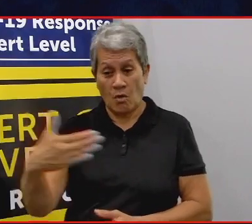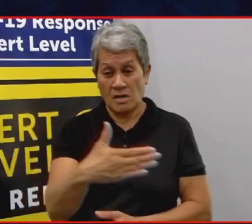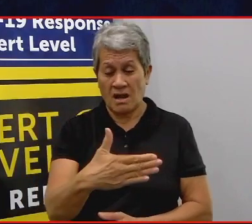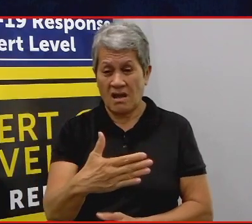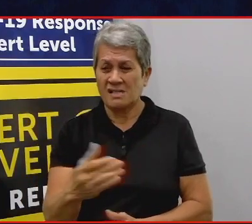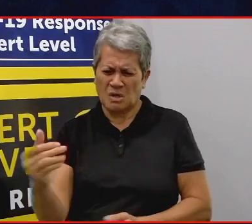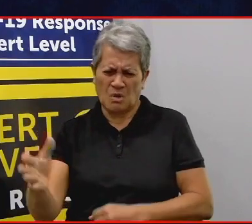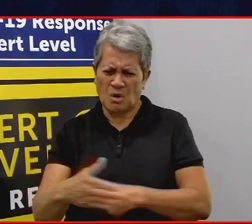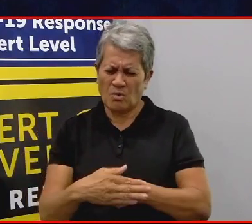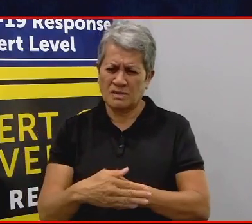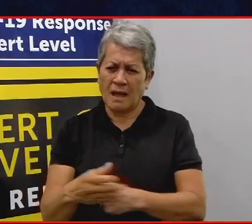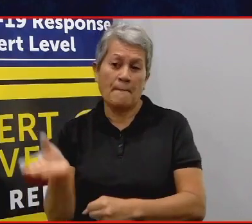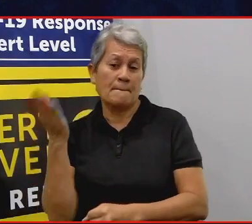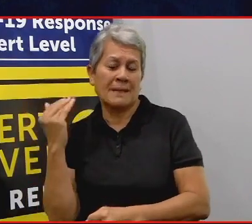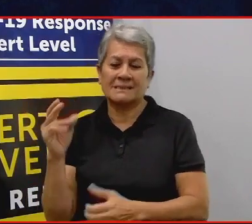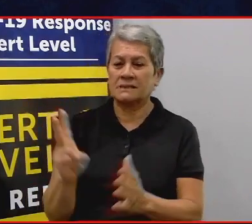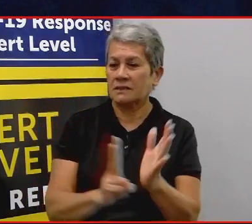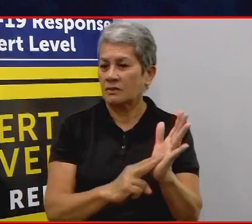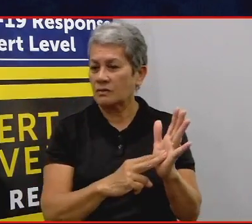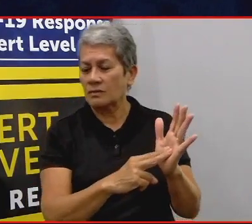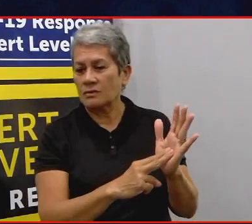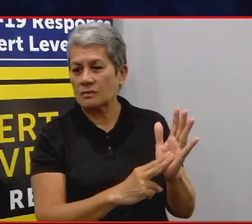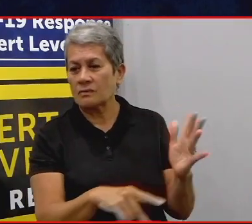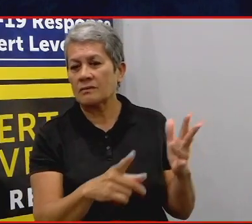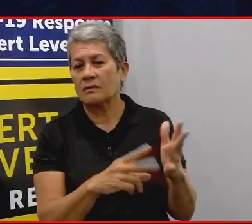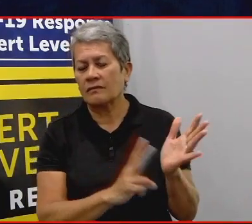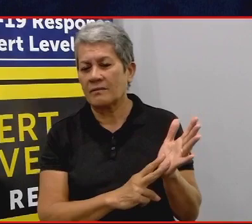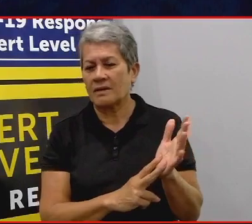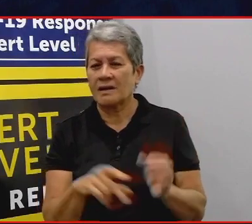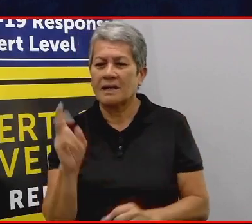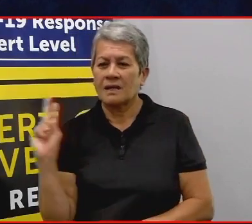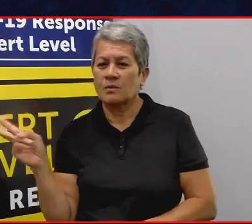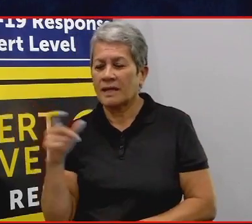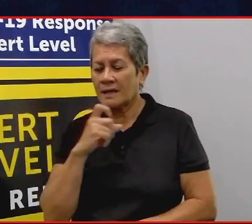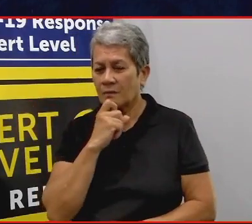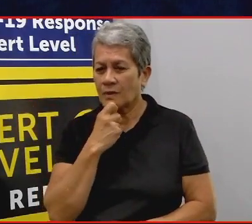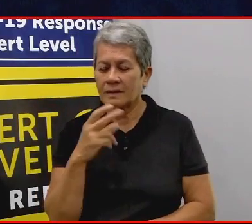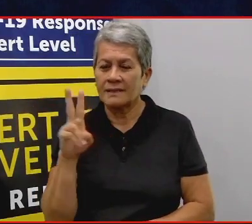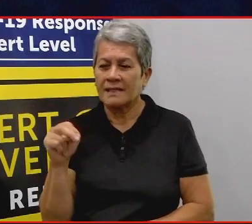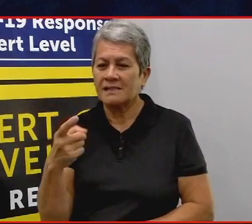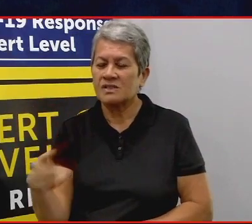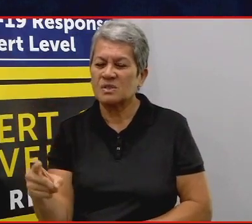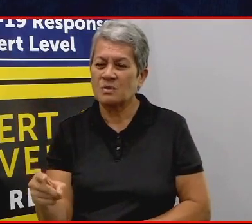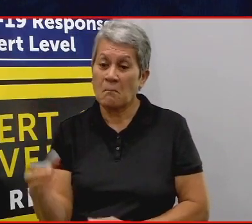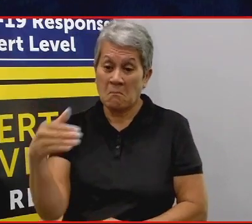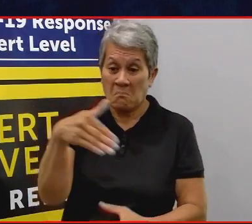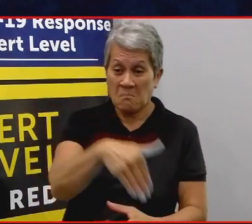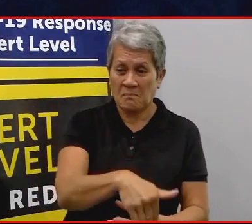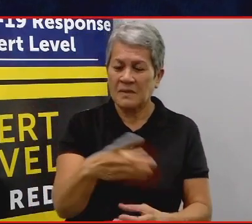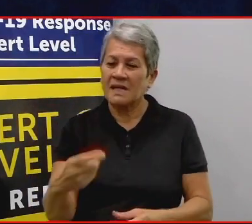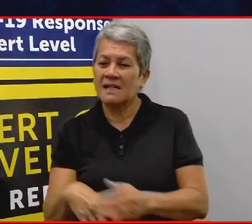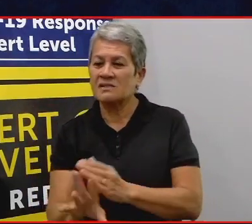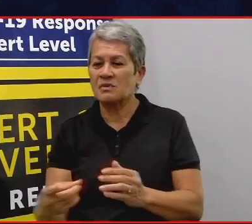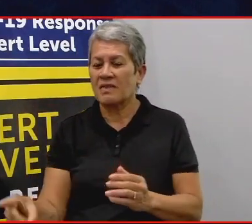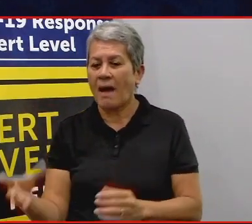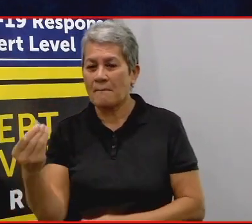closed past November the 1st, we will then need to dip into the money available through our Economic Recovery Roadmap